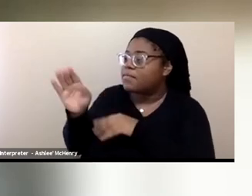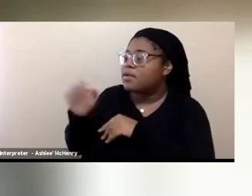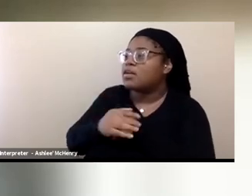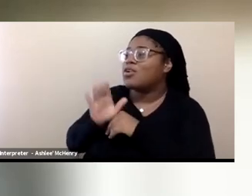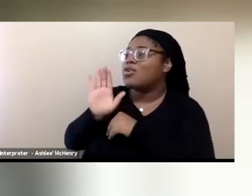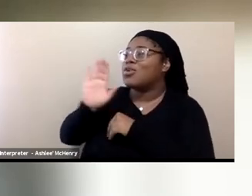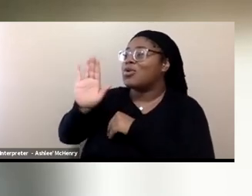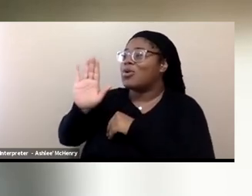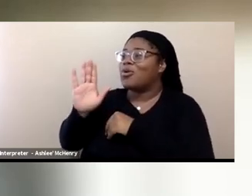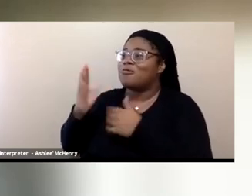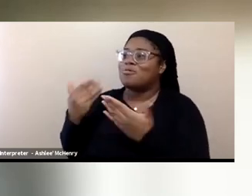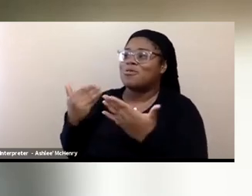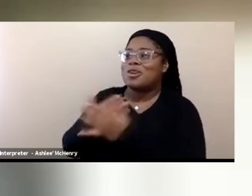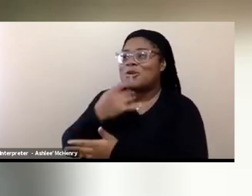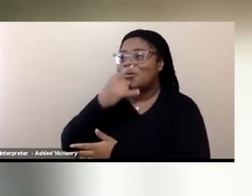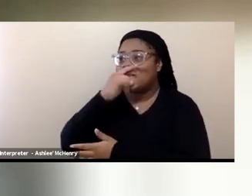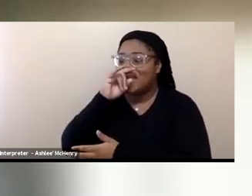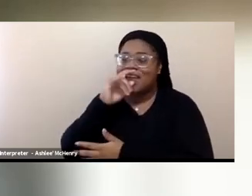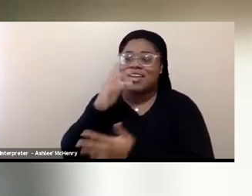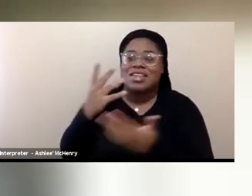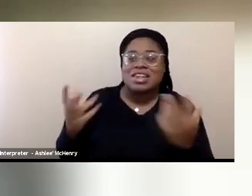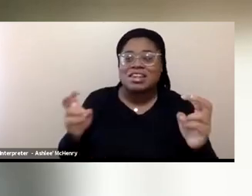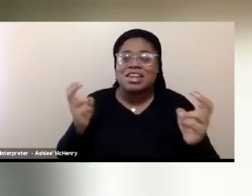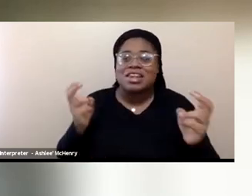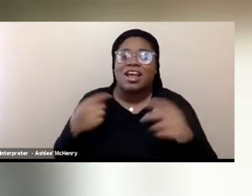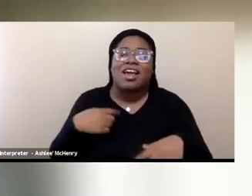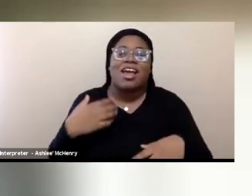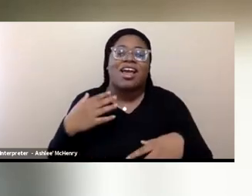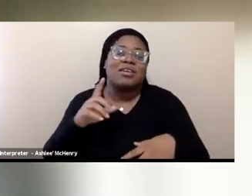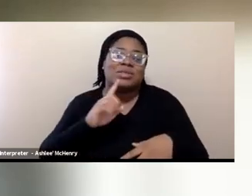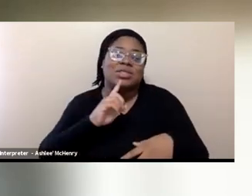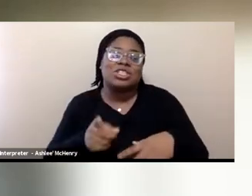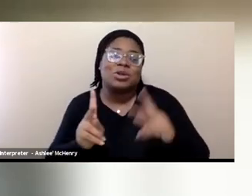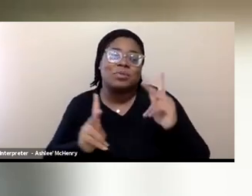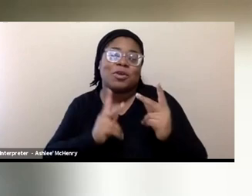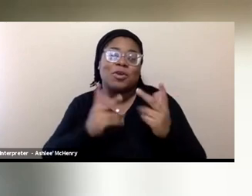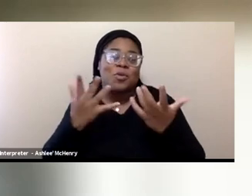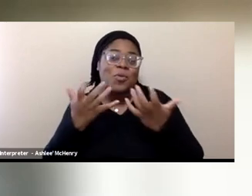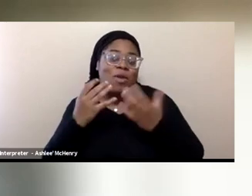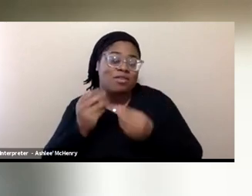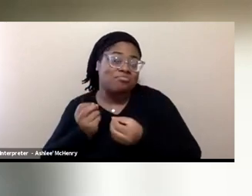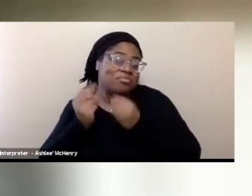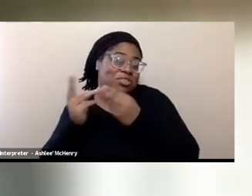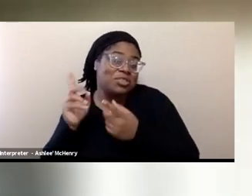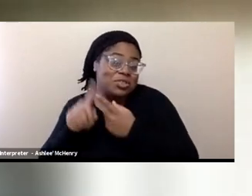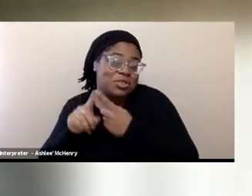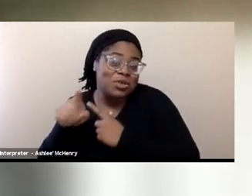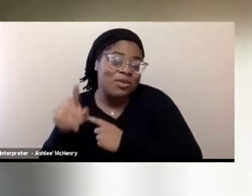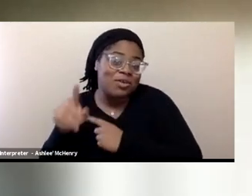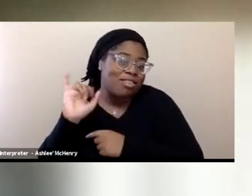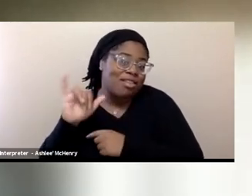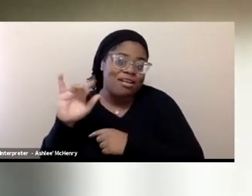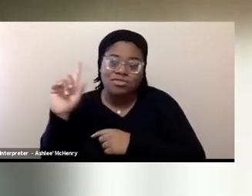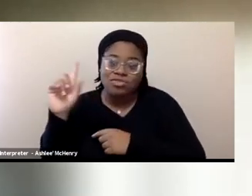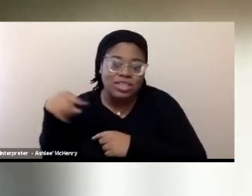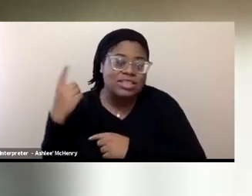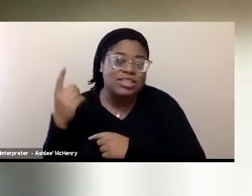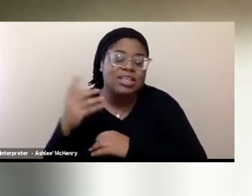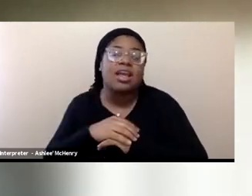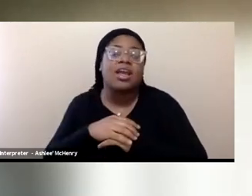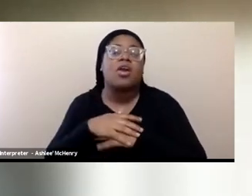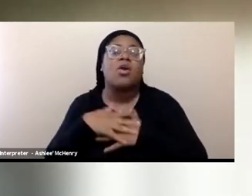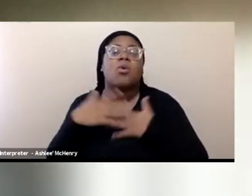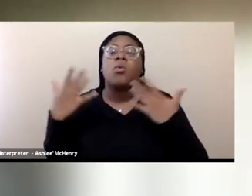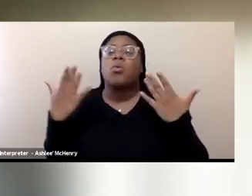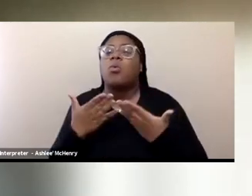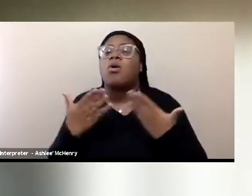you're the new kid on the block, and I am sure people are going to want to pitch to you like crazy. So what is